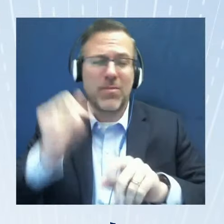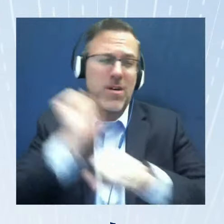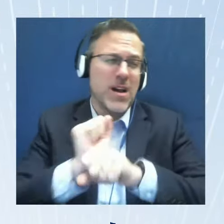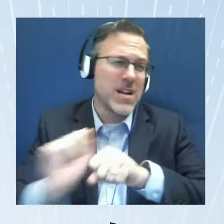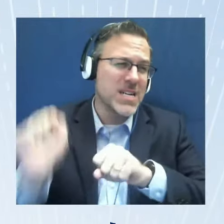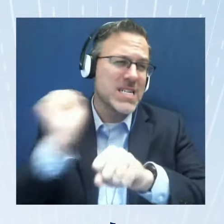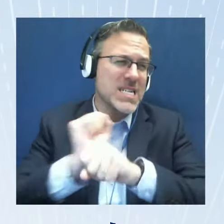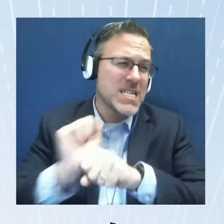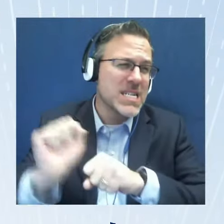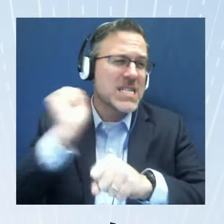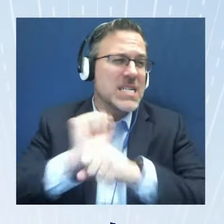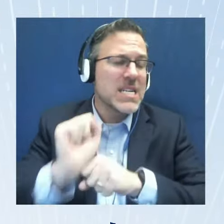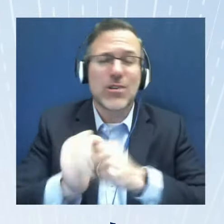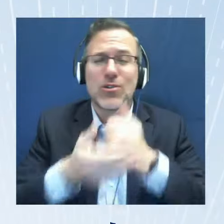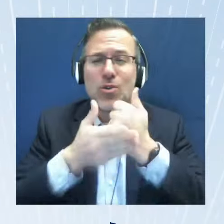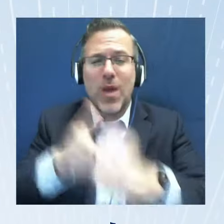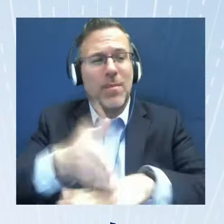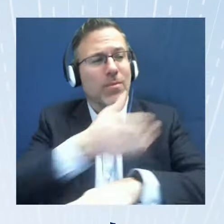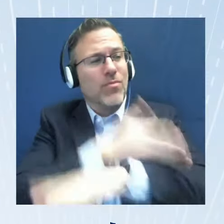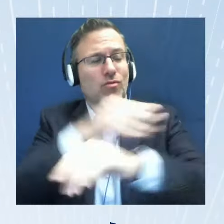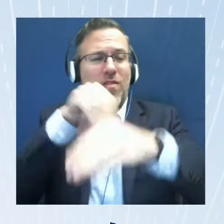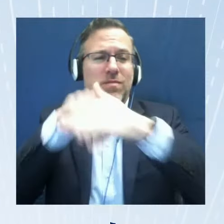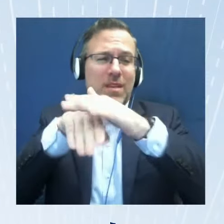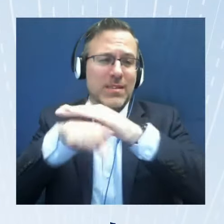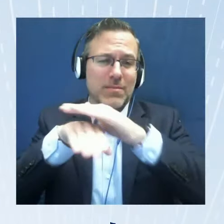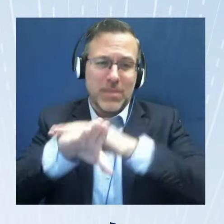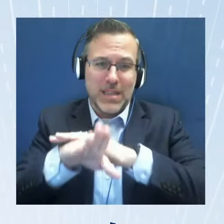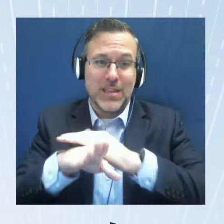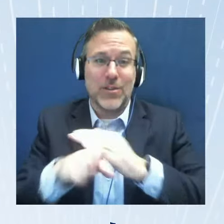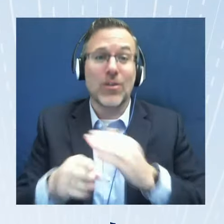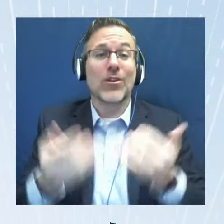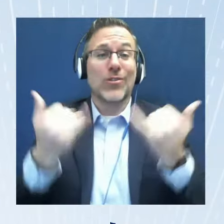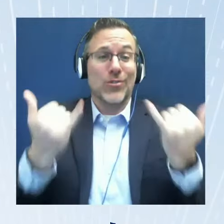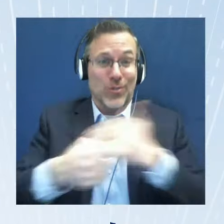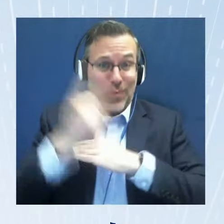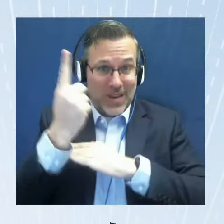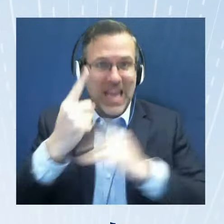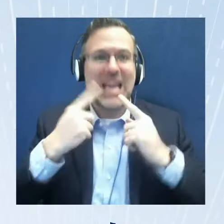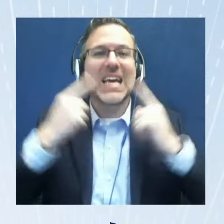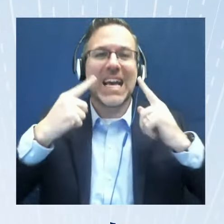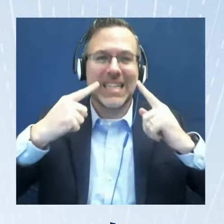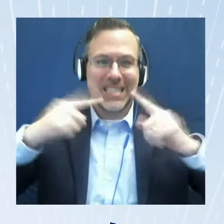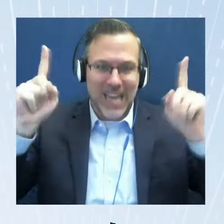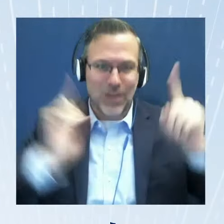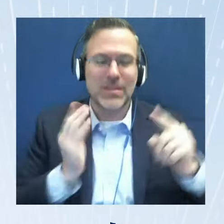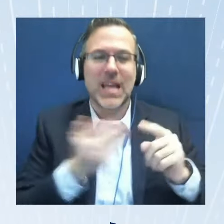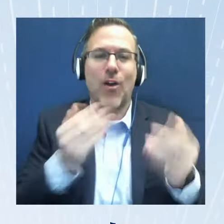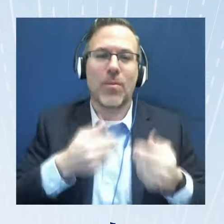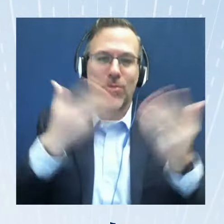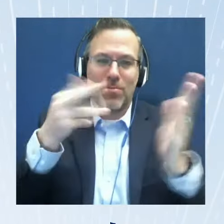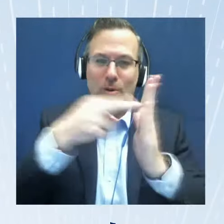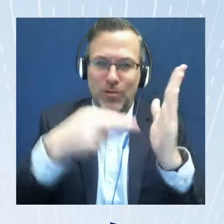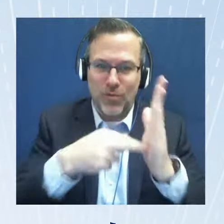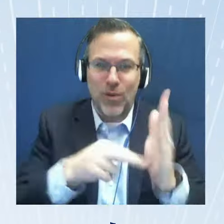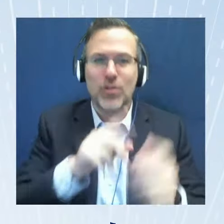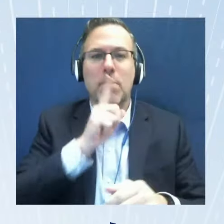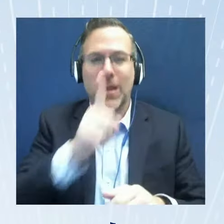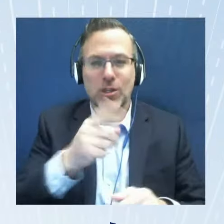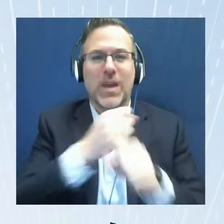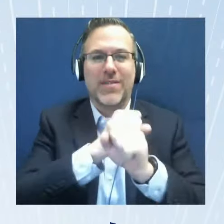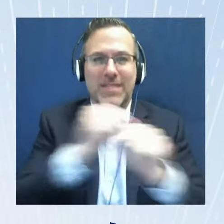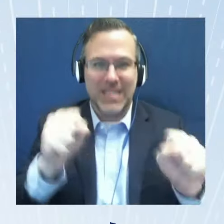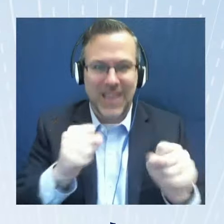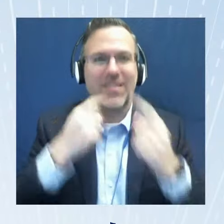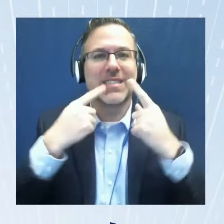advancing accessibility, to be here to officially announce our proposed rule on ensuring safe and accessible air travel.